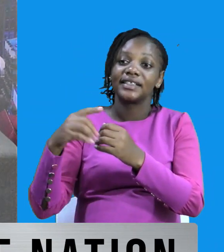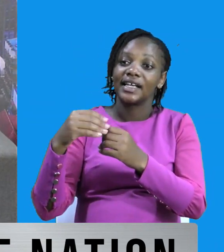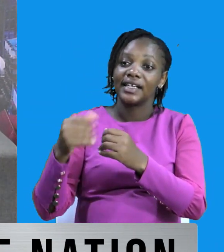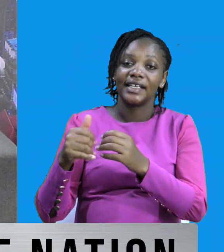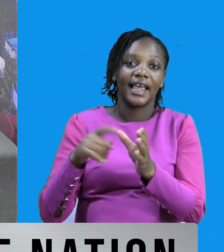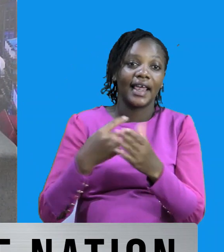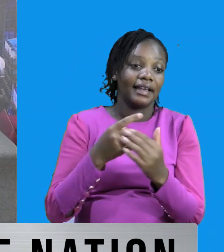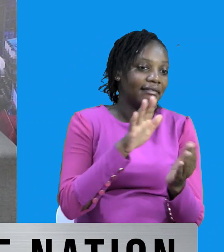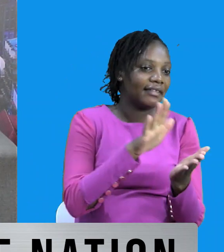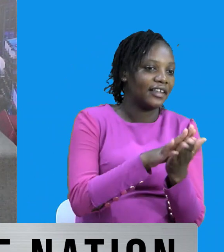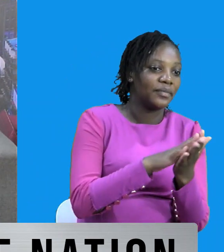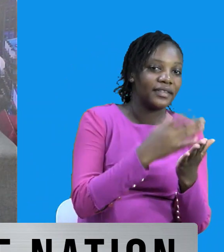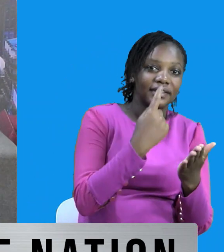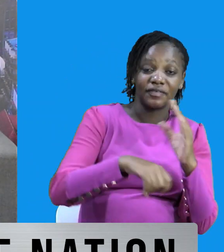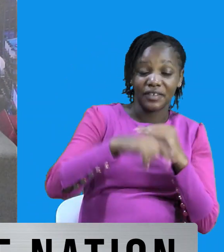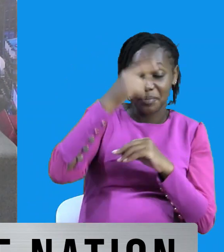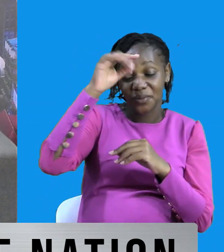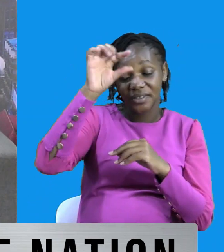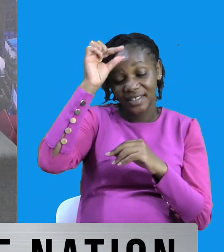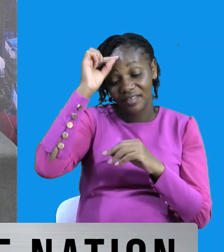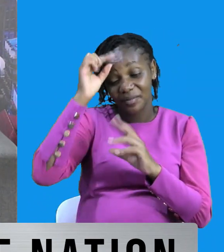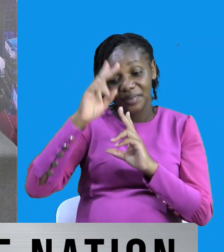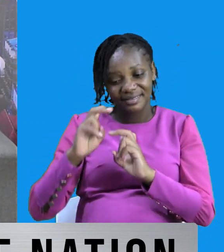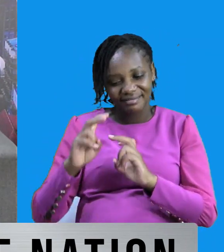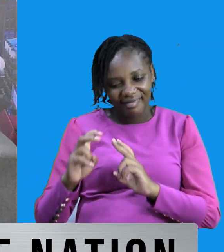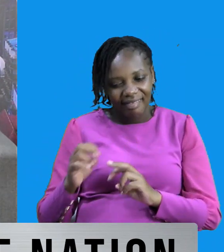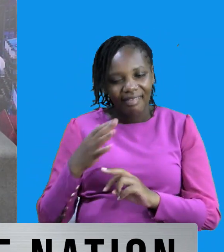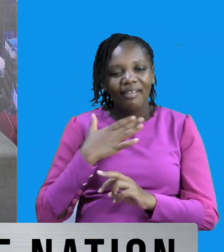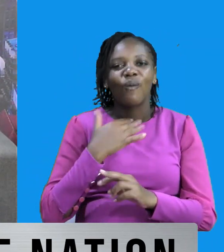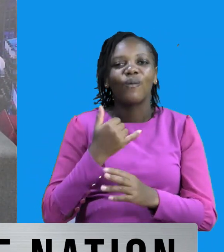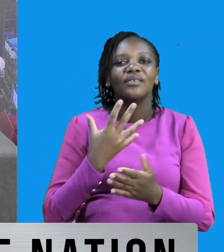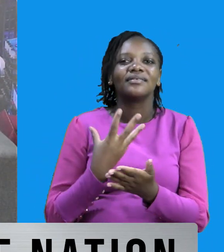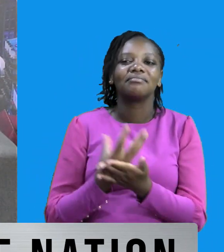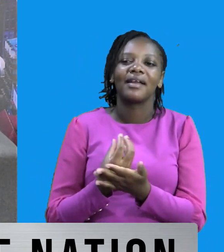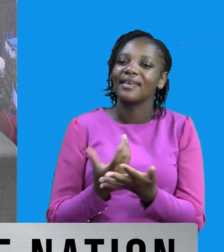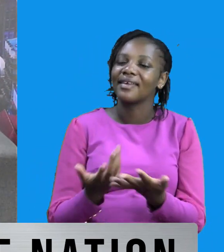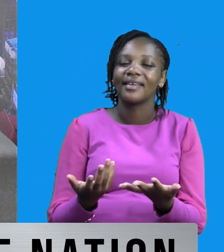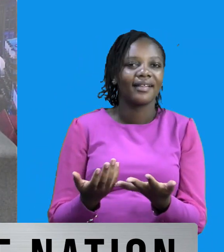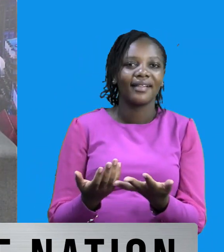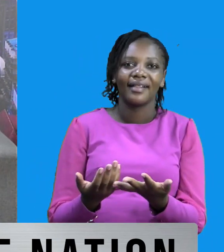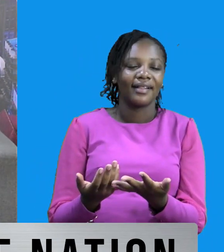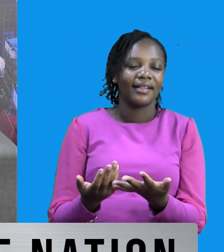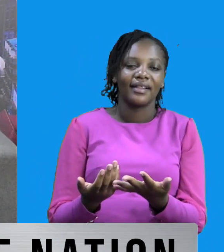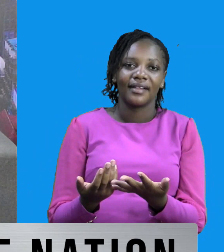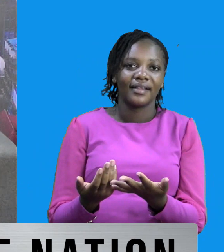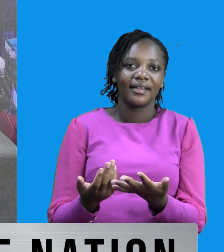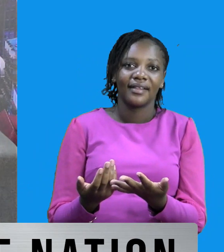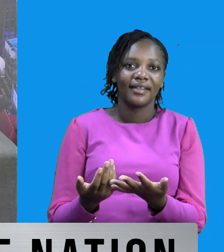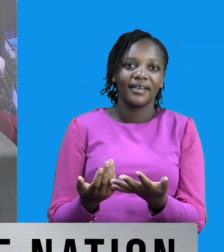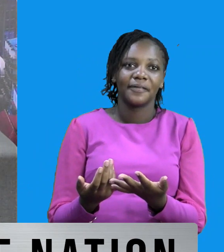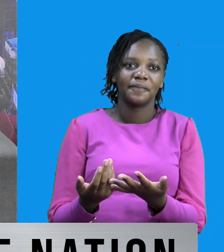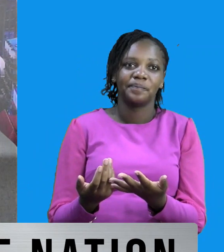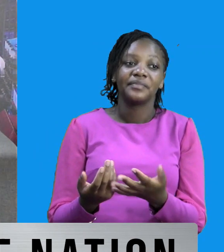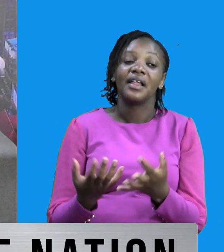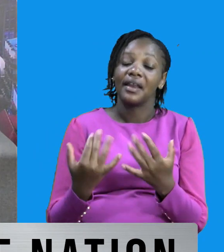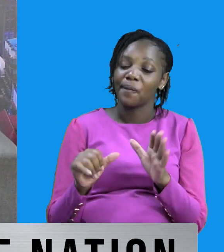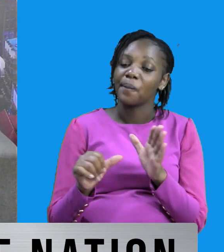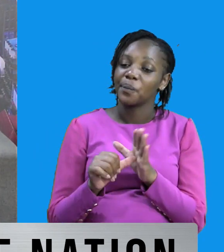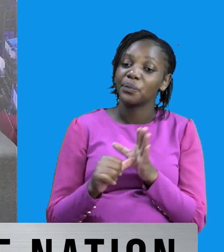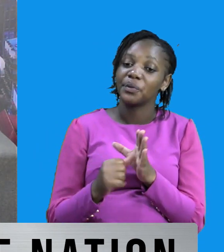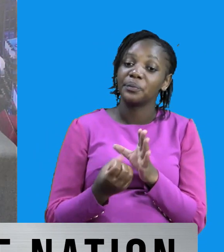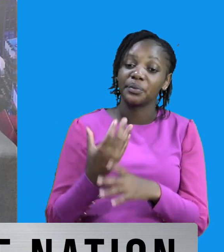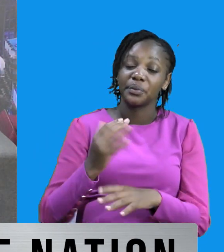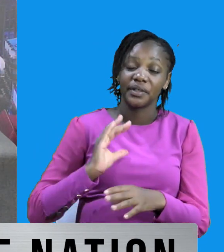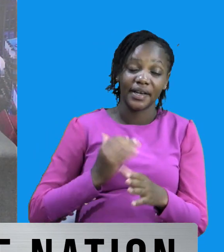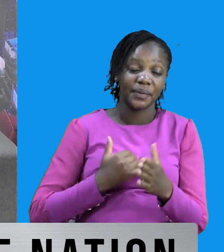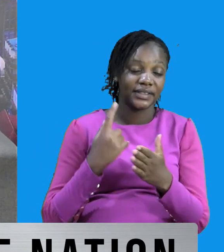exchange because it looks like the government is looking for our salaries. So really, it is amazing that that is causing a problem in our